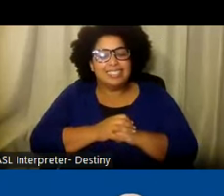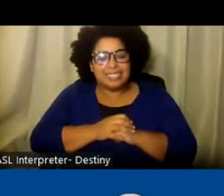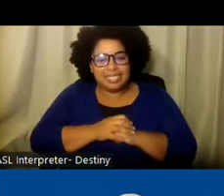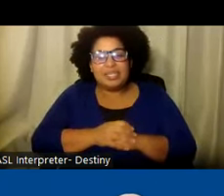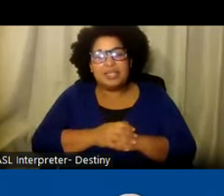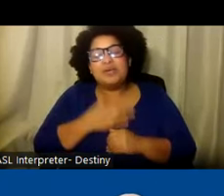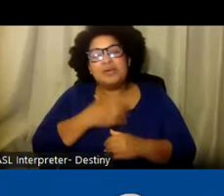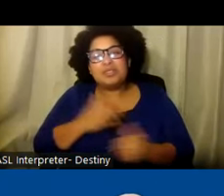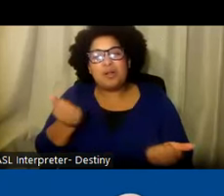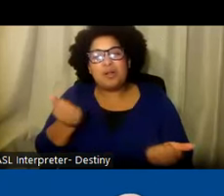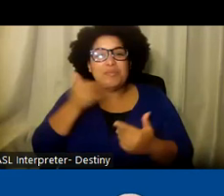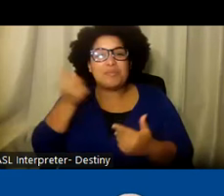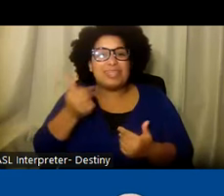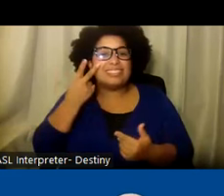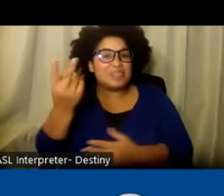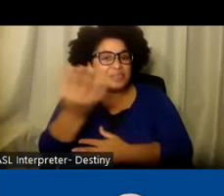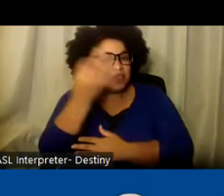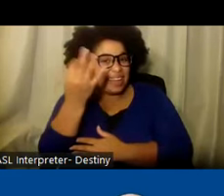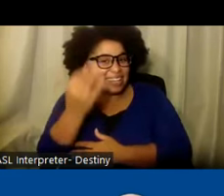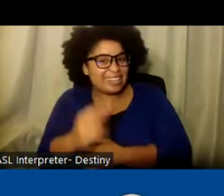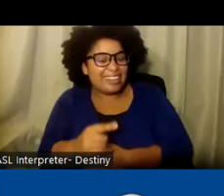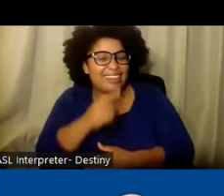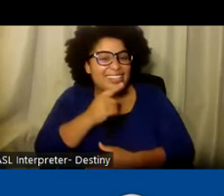wish you the very, very best. See you Friday at the Lunch and Learn.